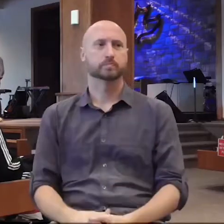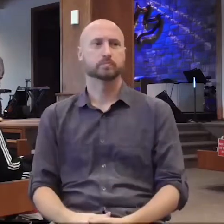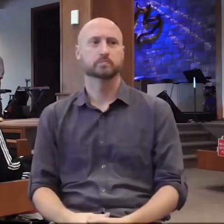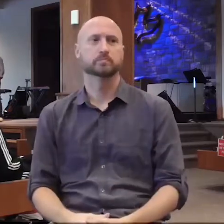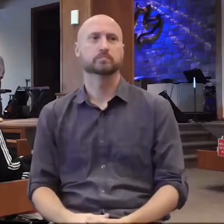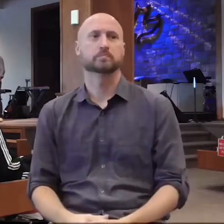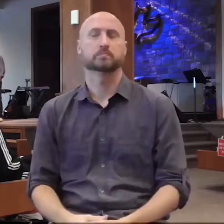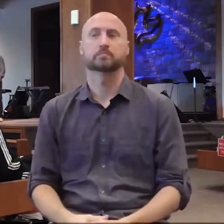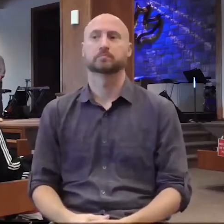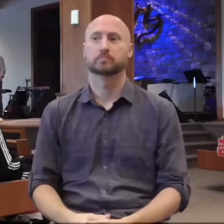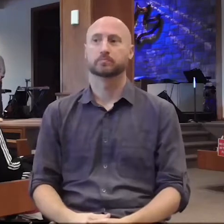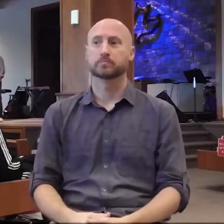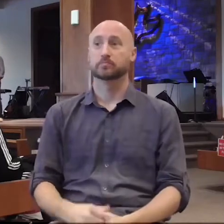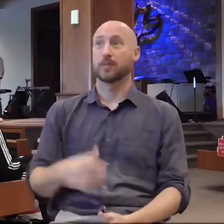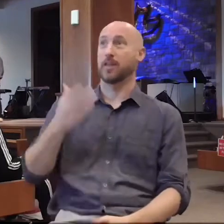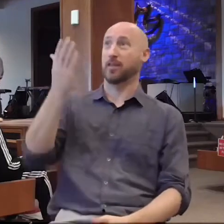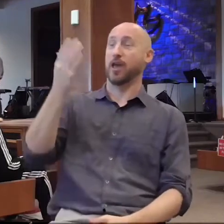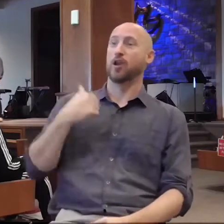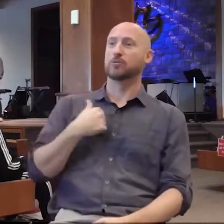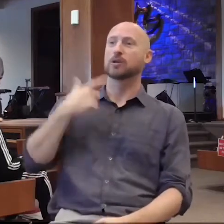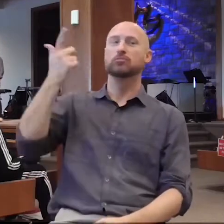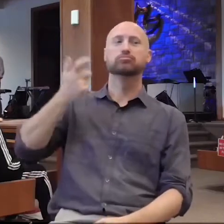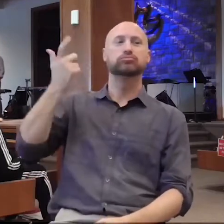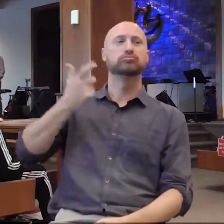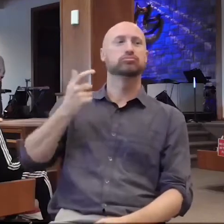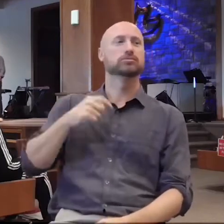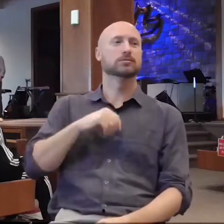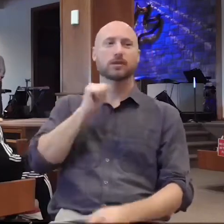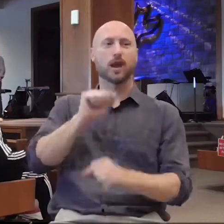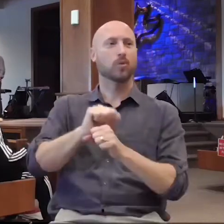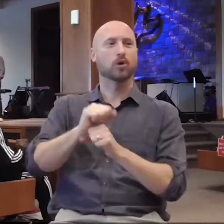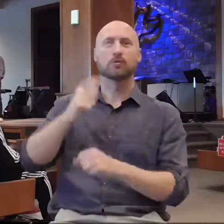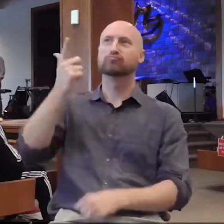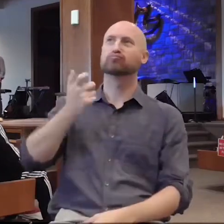I'll be on unemployment there.